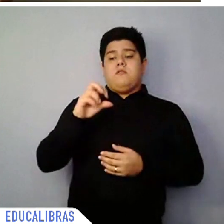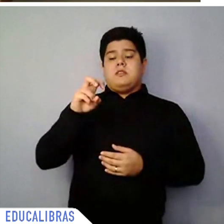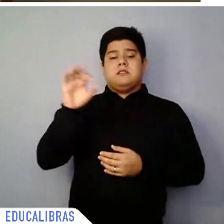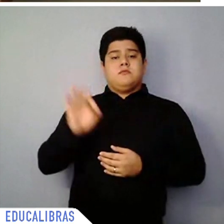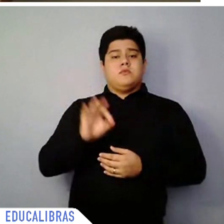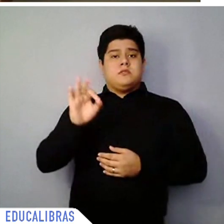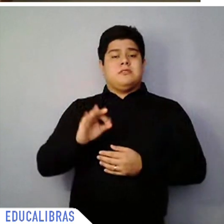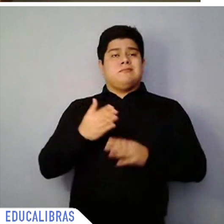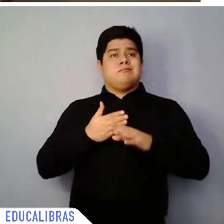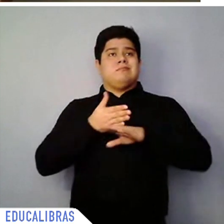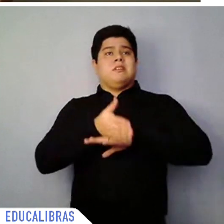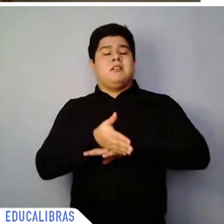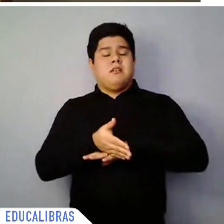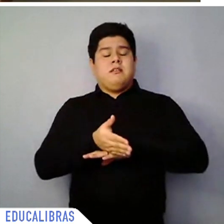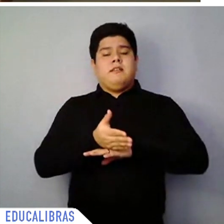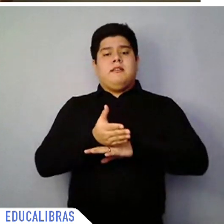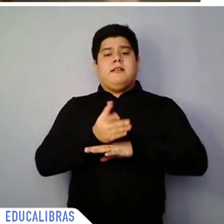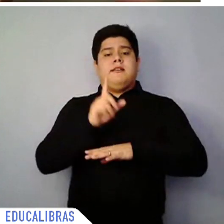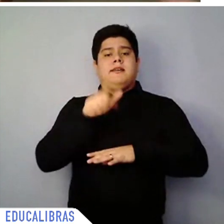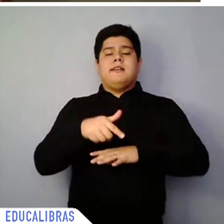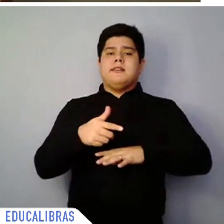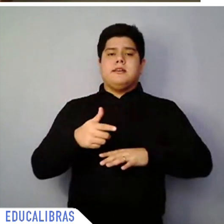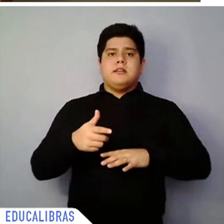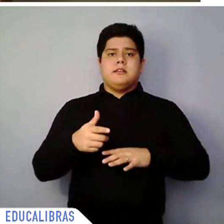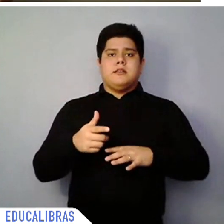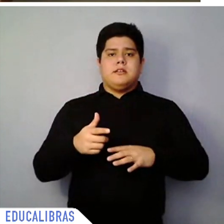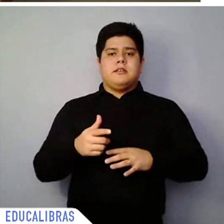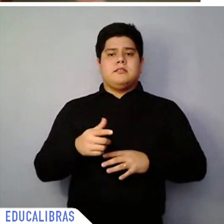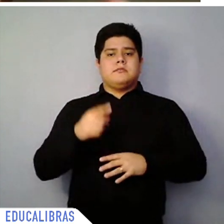it dropped down to less than half of it.